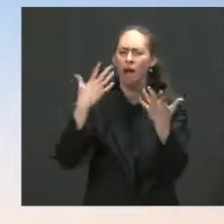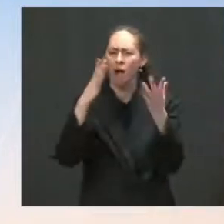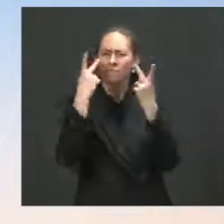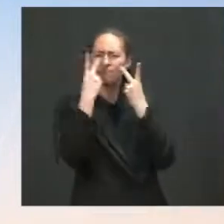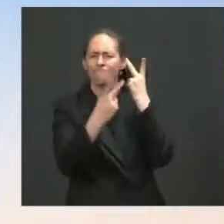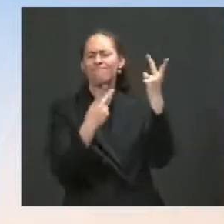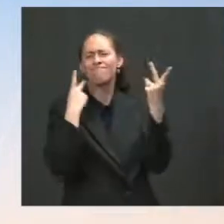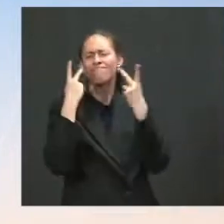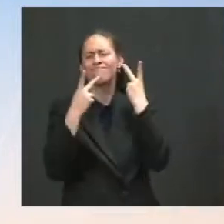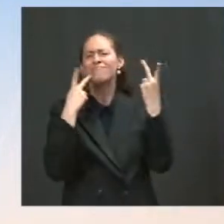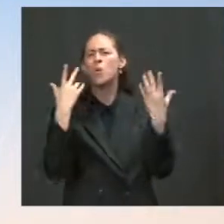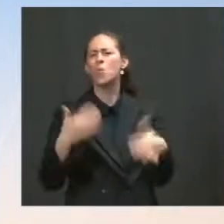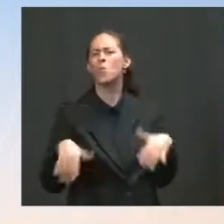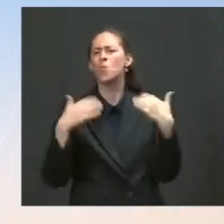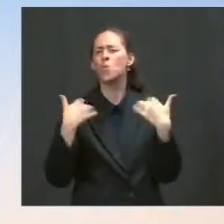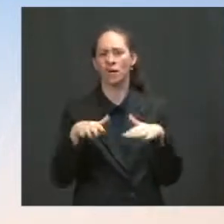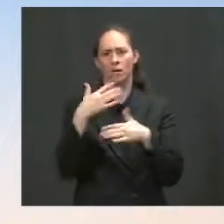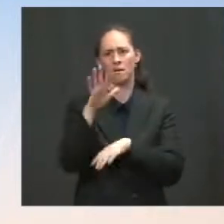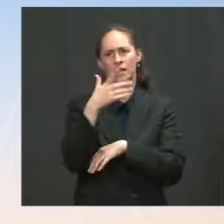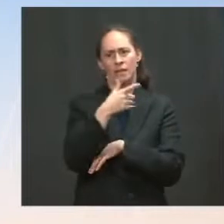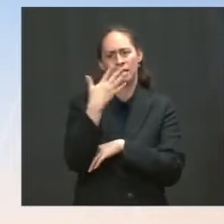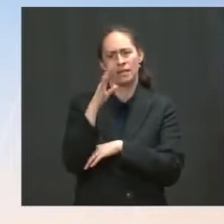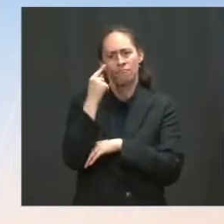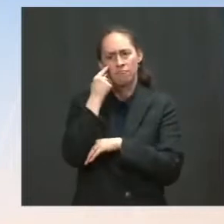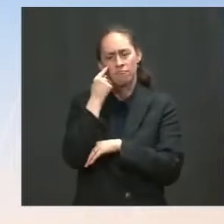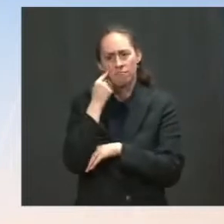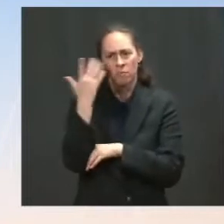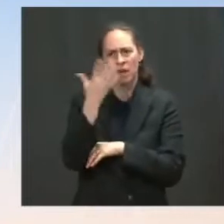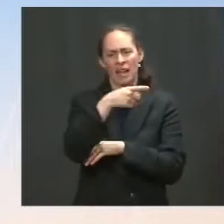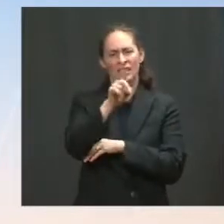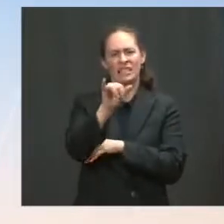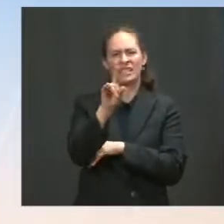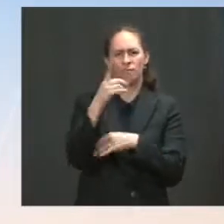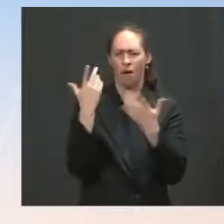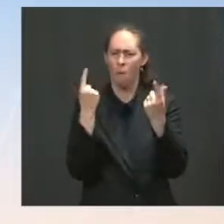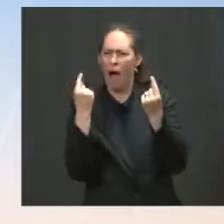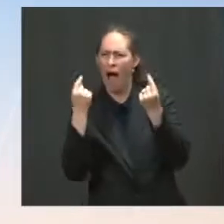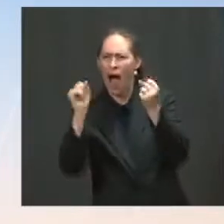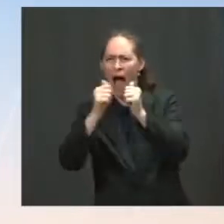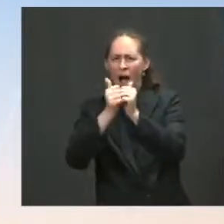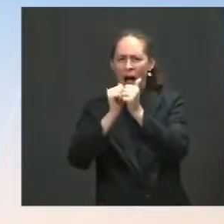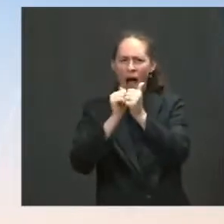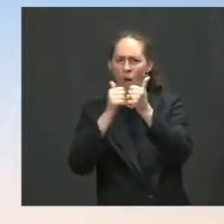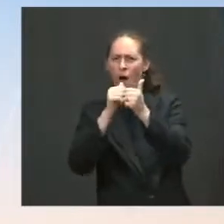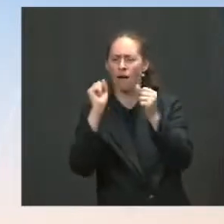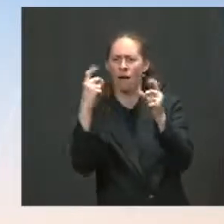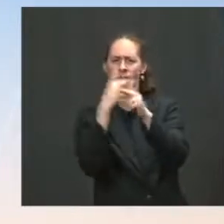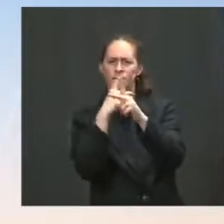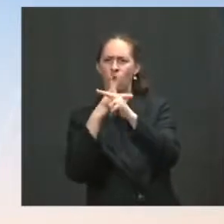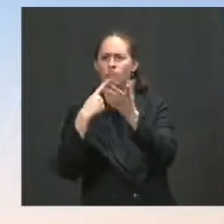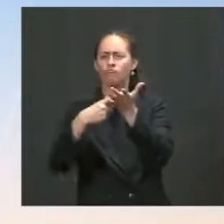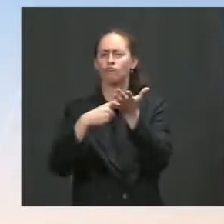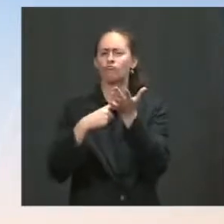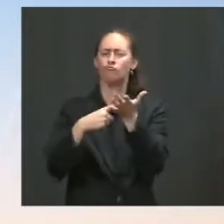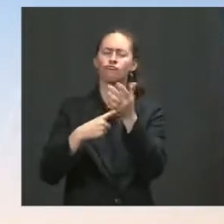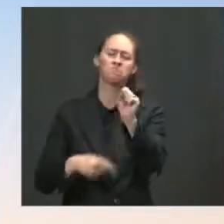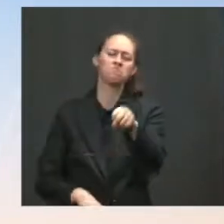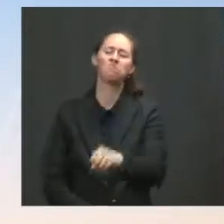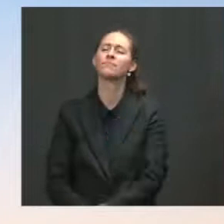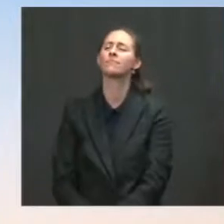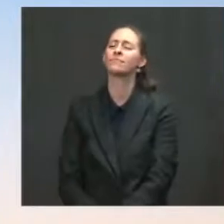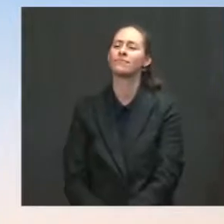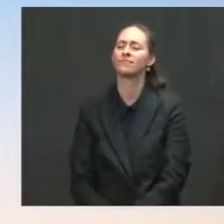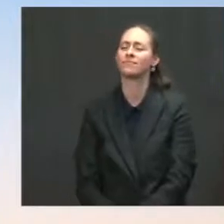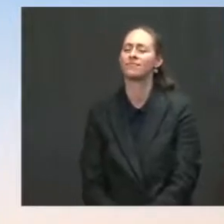what was possible is something that was certainly impactful and influential with the president. But I would just reiterate that the president called for the extension of